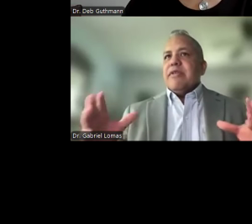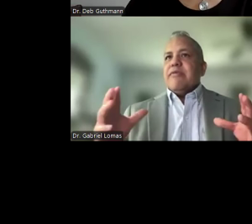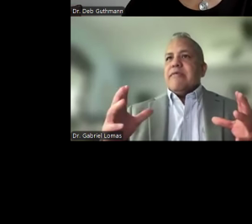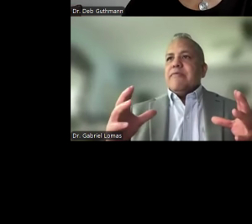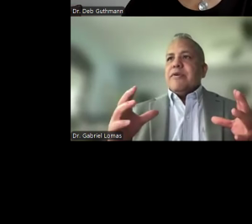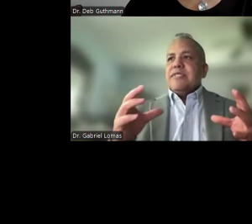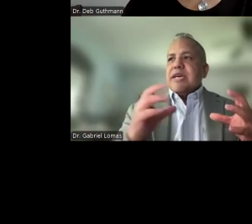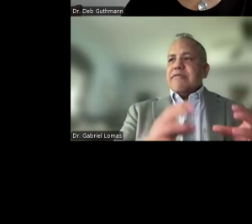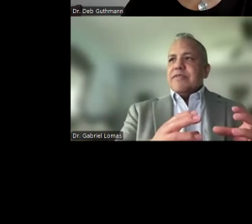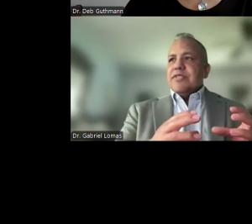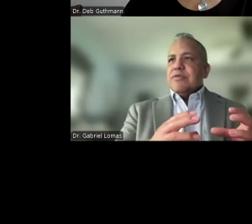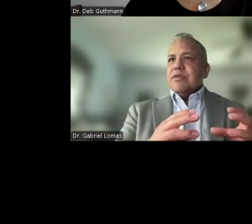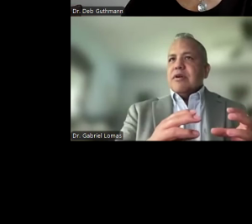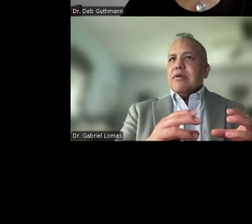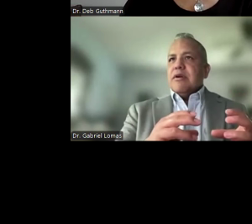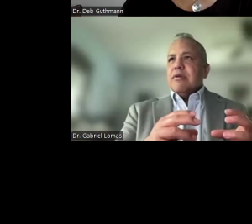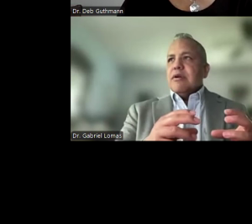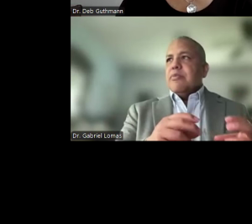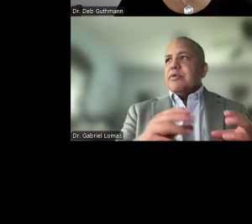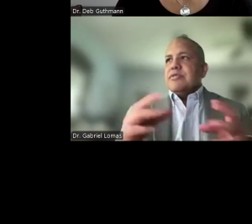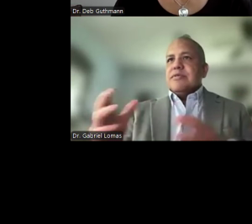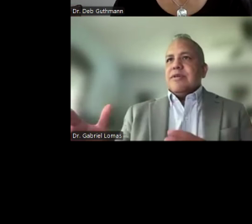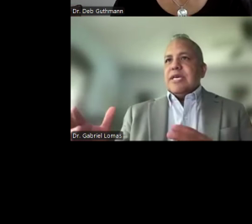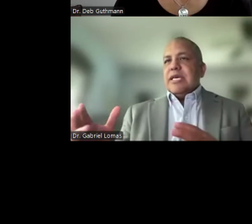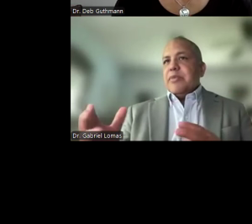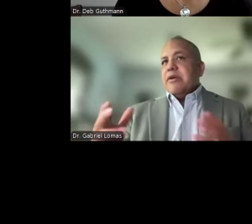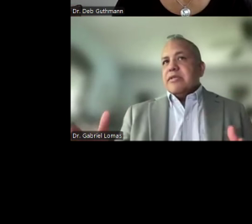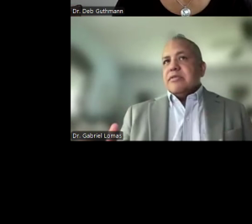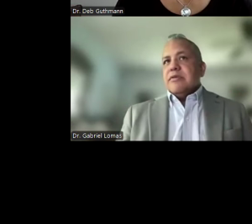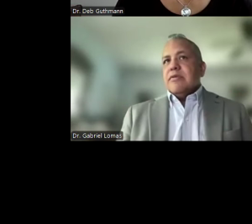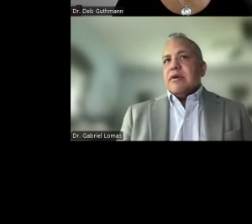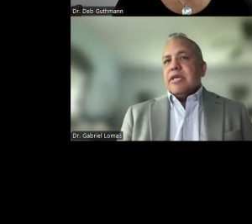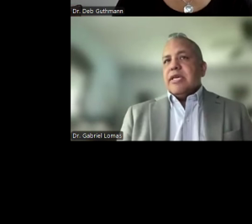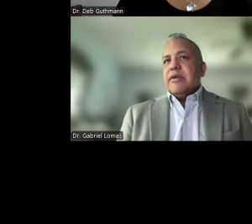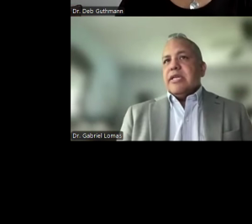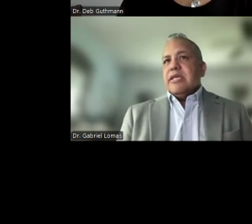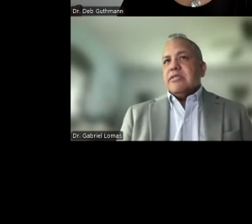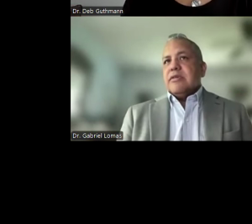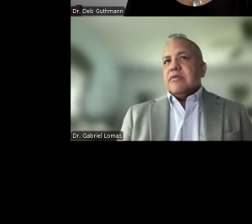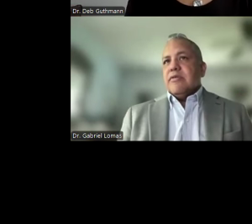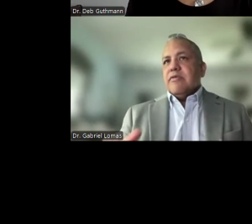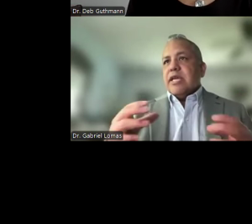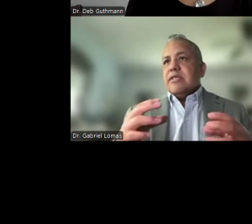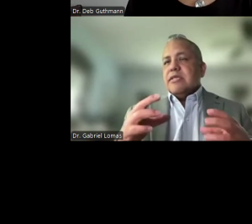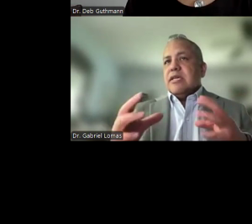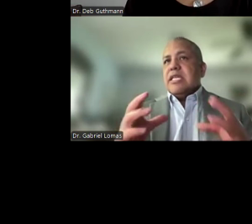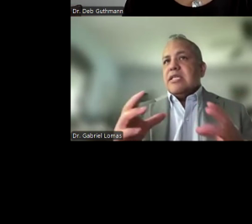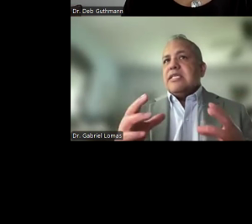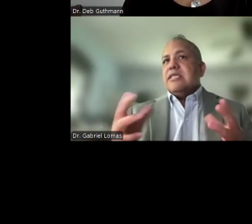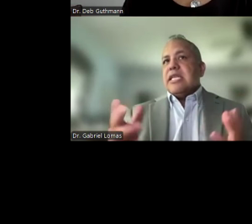disparity. Most deaf children are born to parents who are hearing, and so that you've got